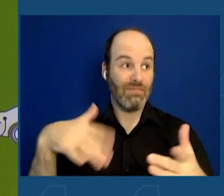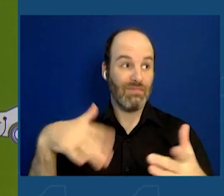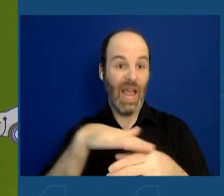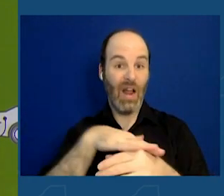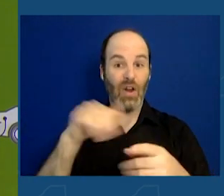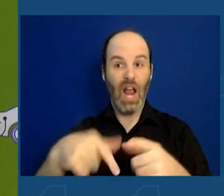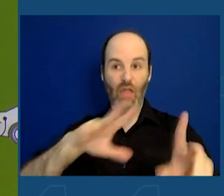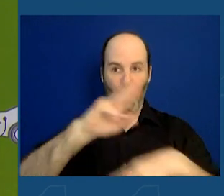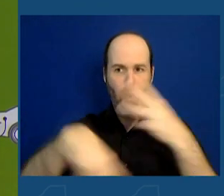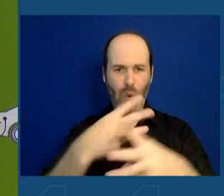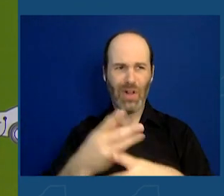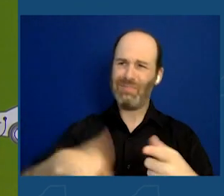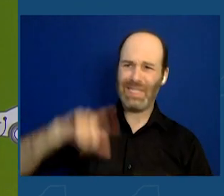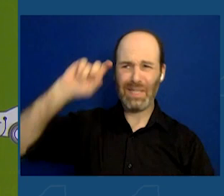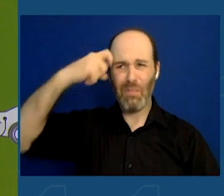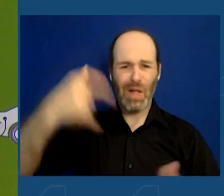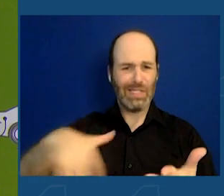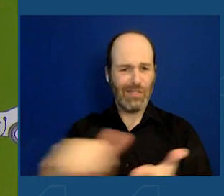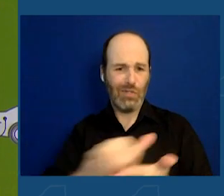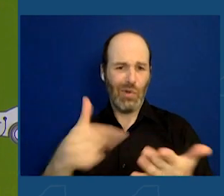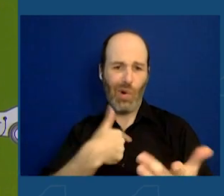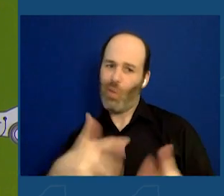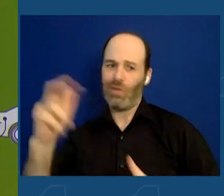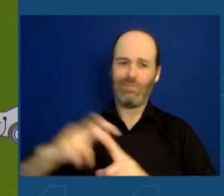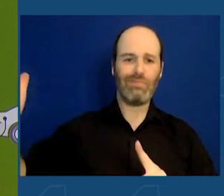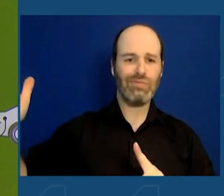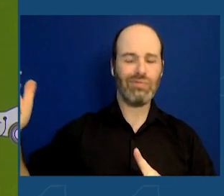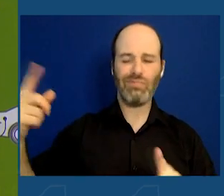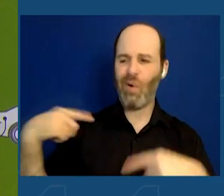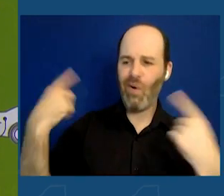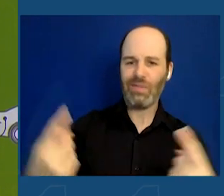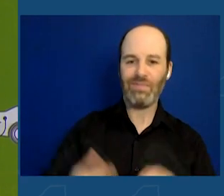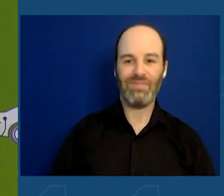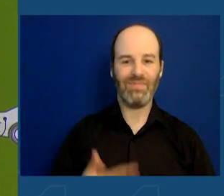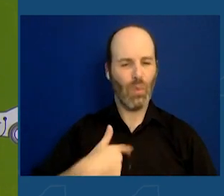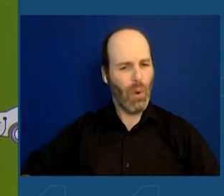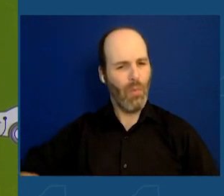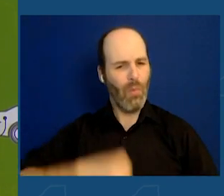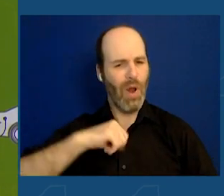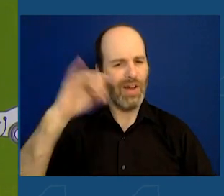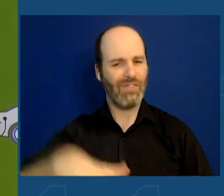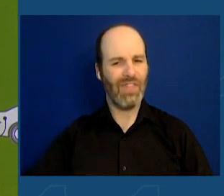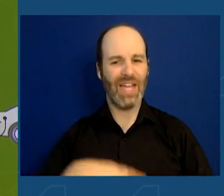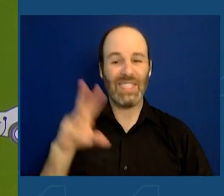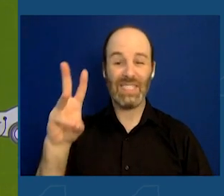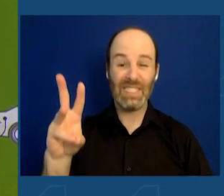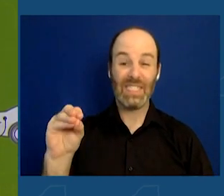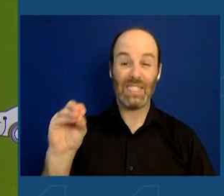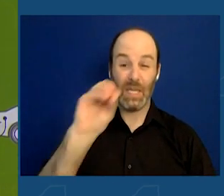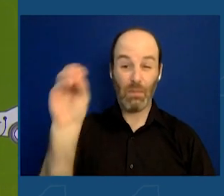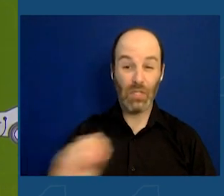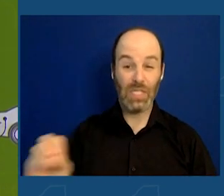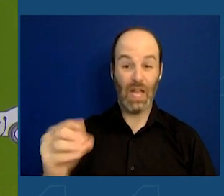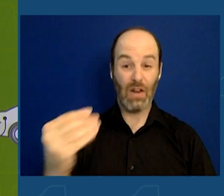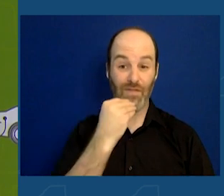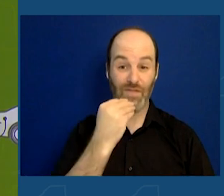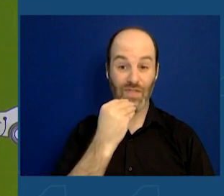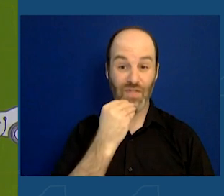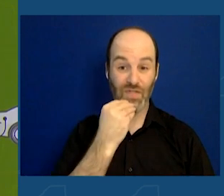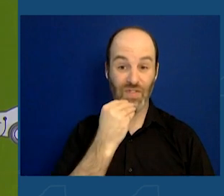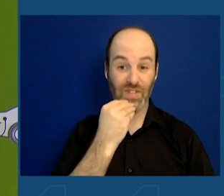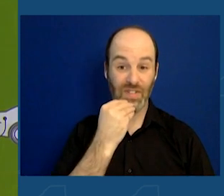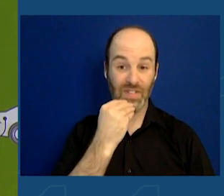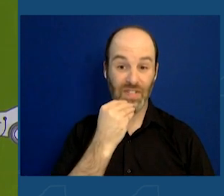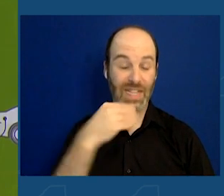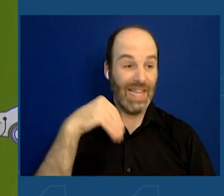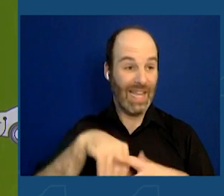to be the best. And that's a huge point of pride for us, the fact that 60% of food in our